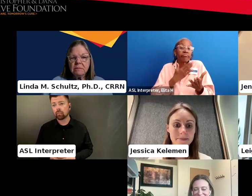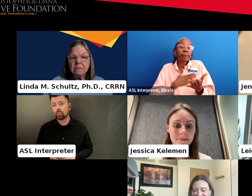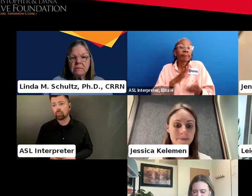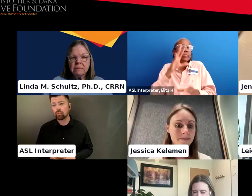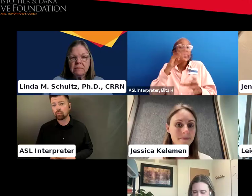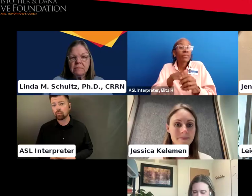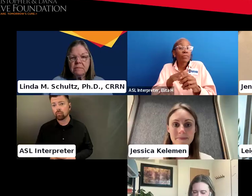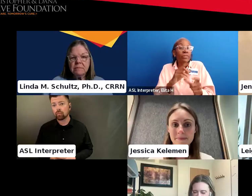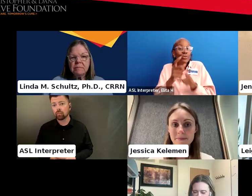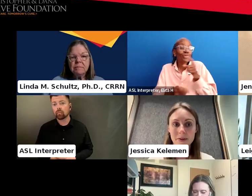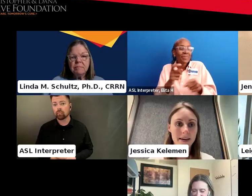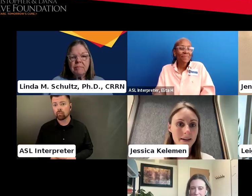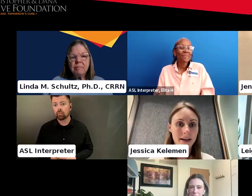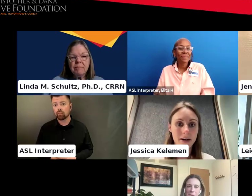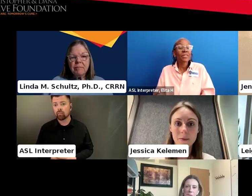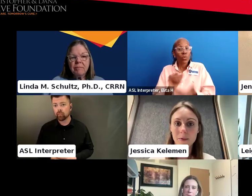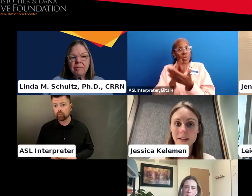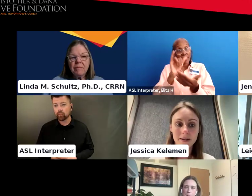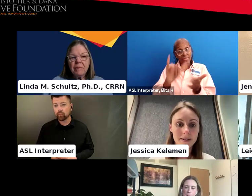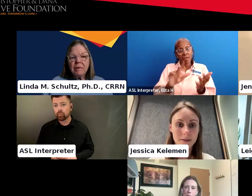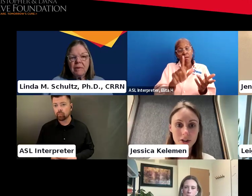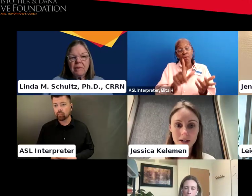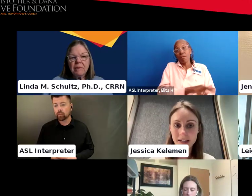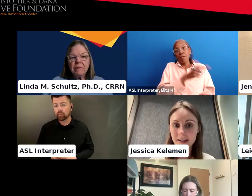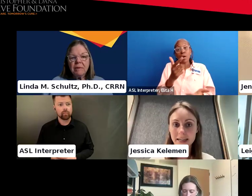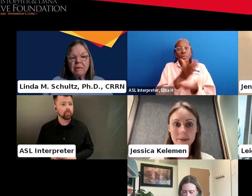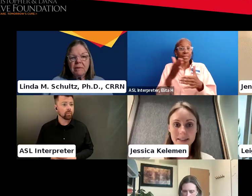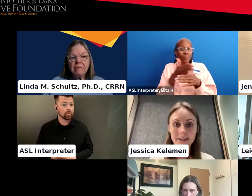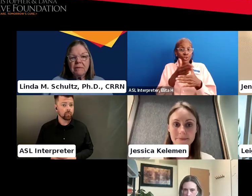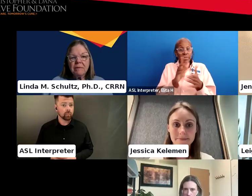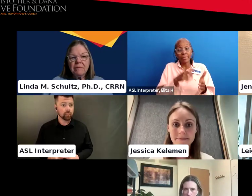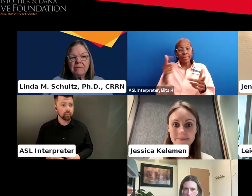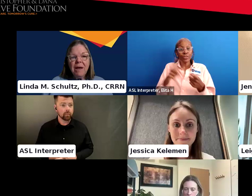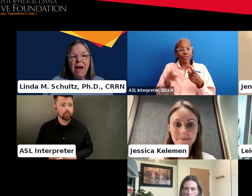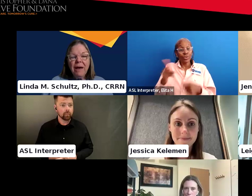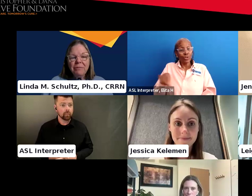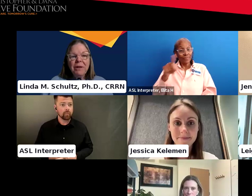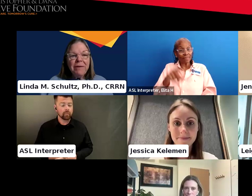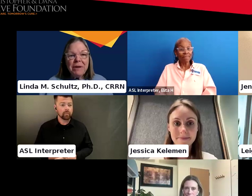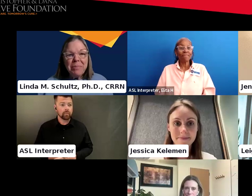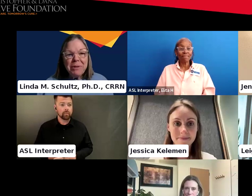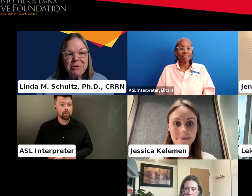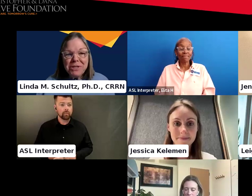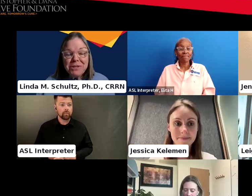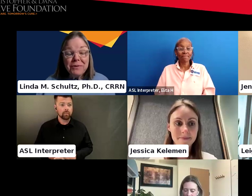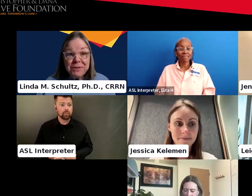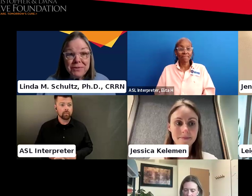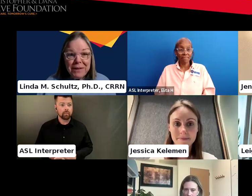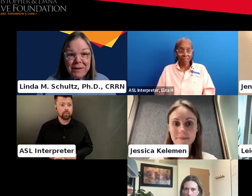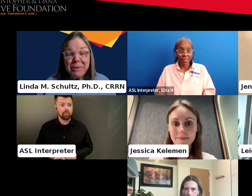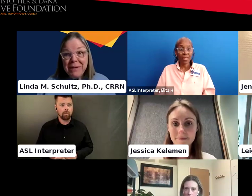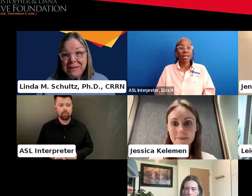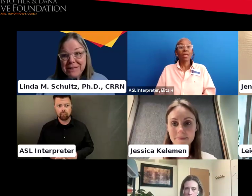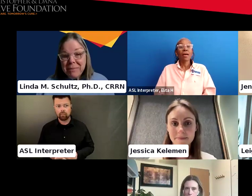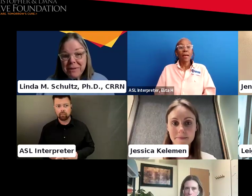contribute. With that, I will stop sharing and pass it back to you. Well, I have a couple of questions.